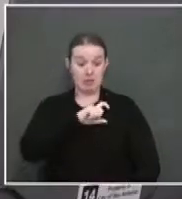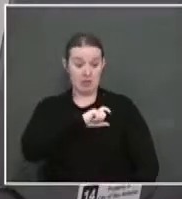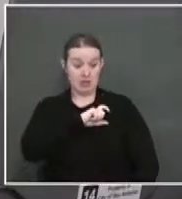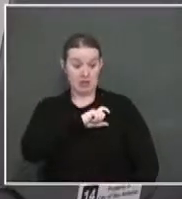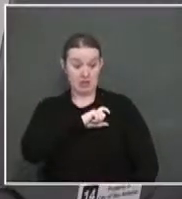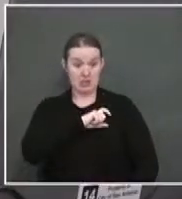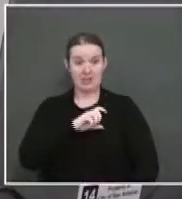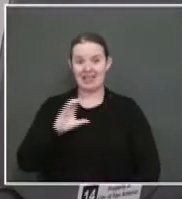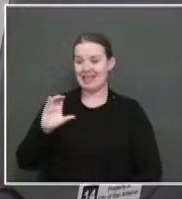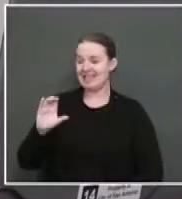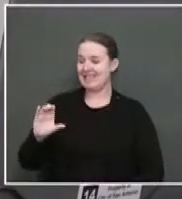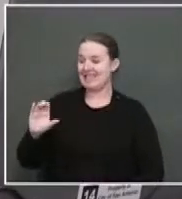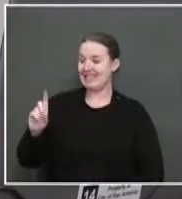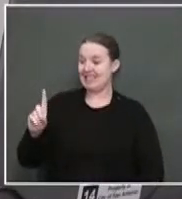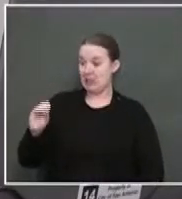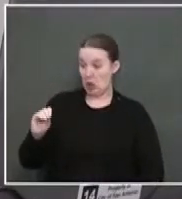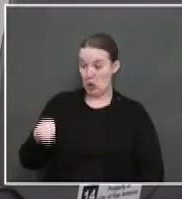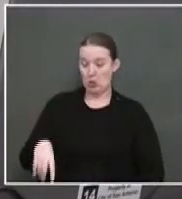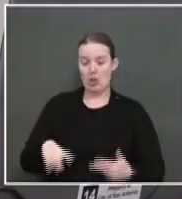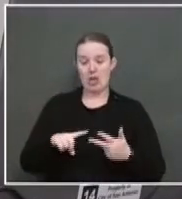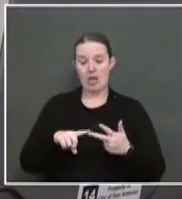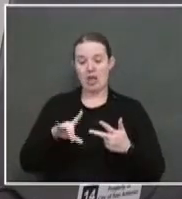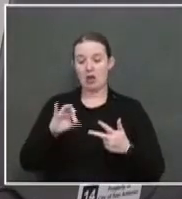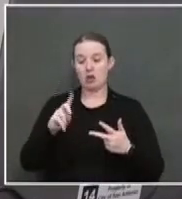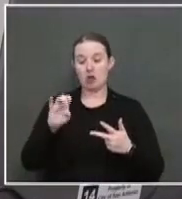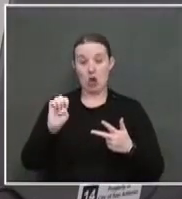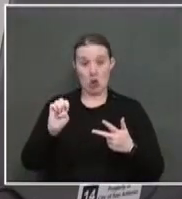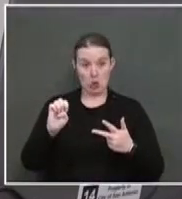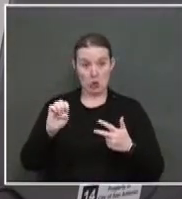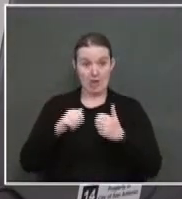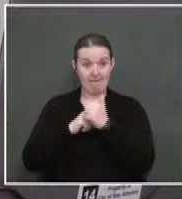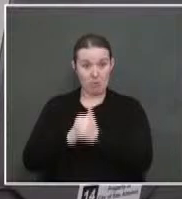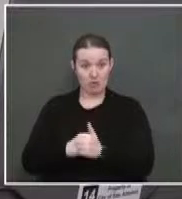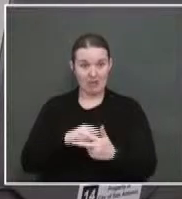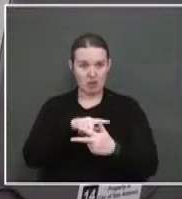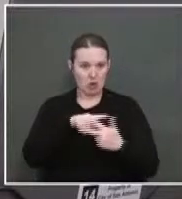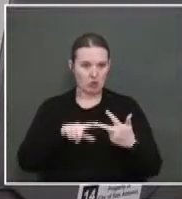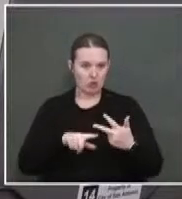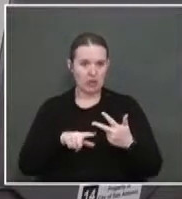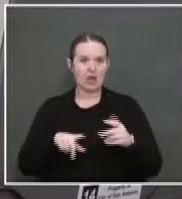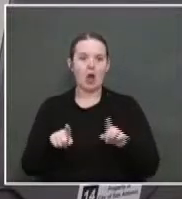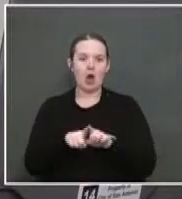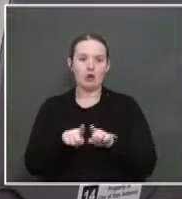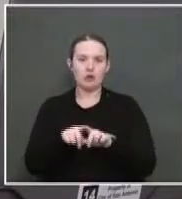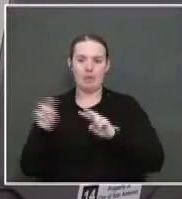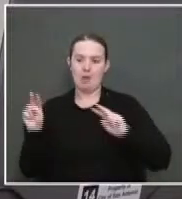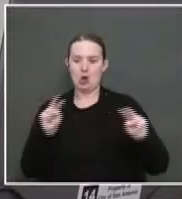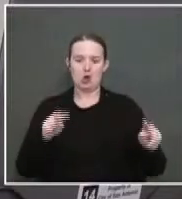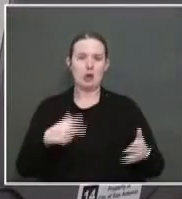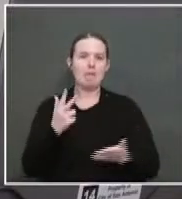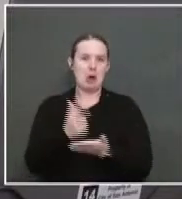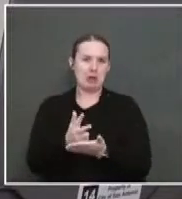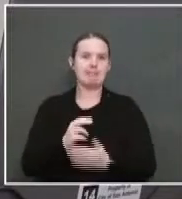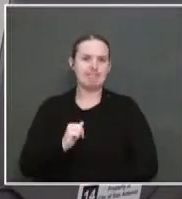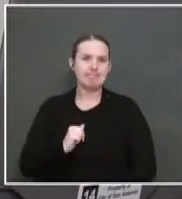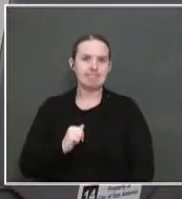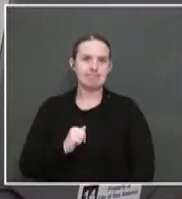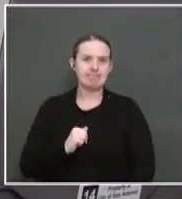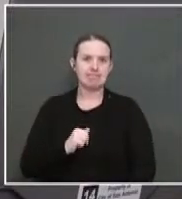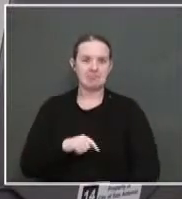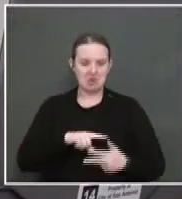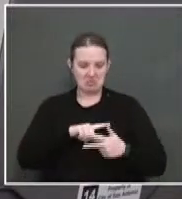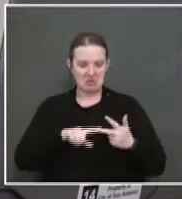SAPD, CCDO and code enforcement also enforce that portion of the code when it comes to parking. So those are